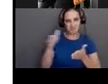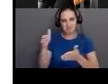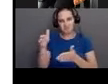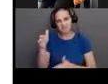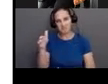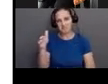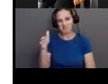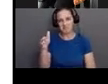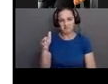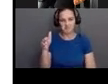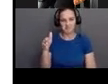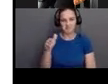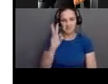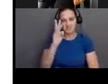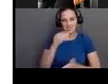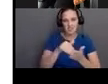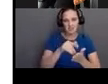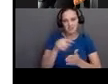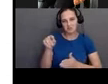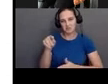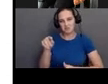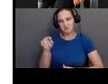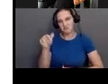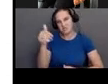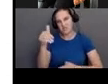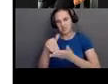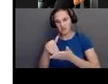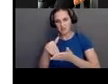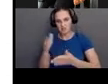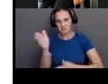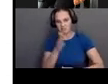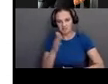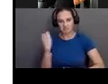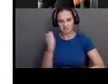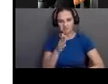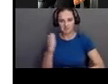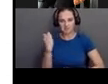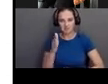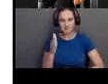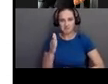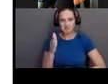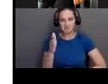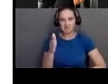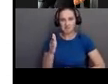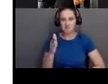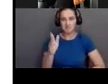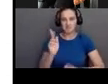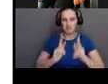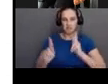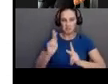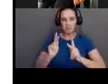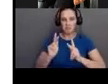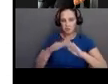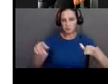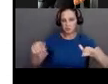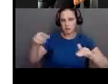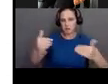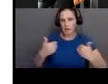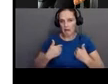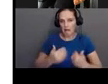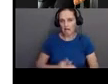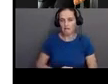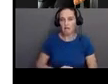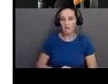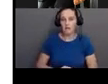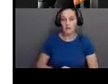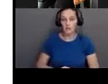neighborhood, 6,000 to 8,000 10,000 is where the research is showing us. So that really means that